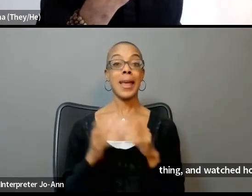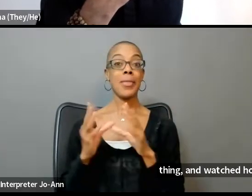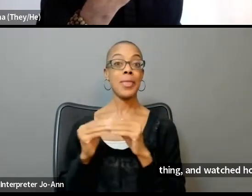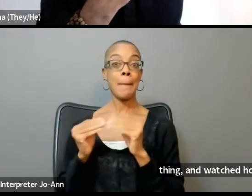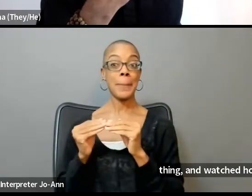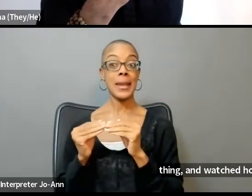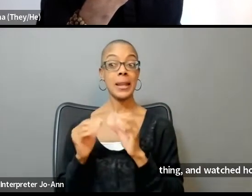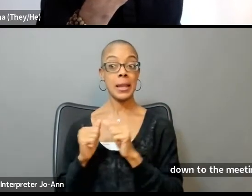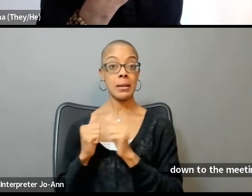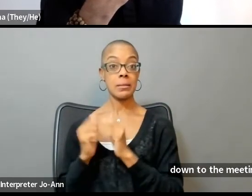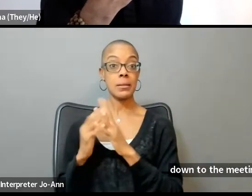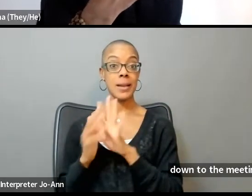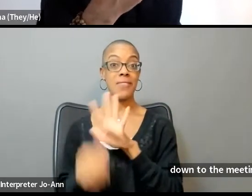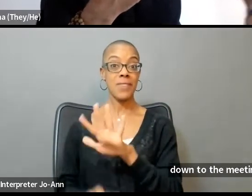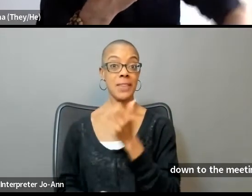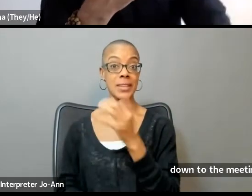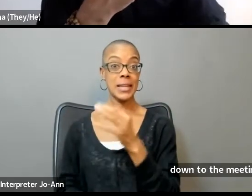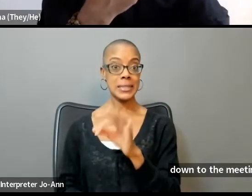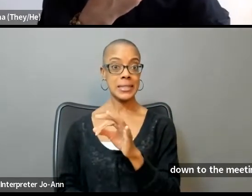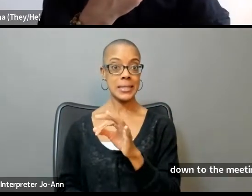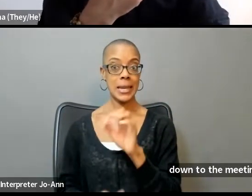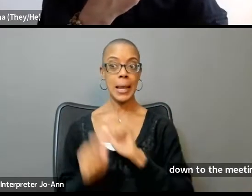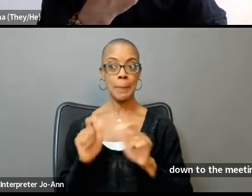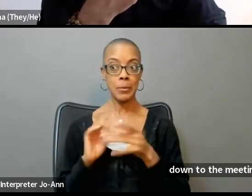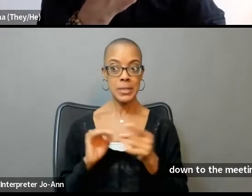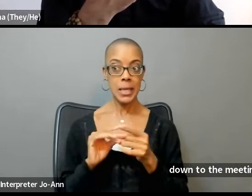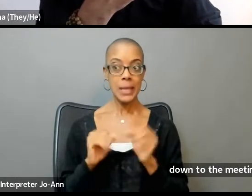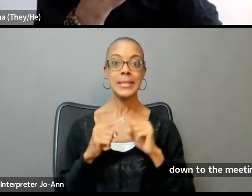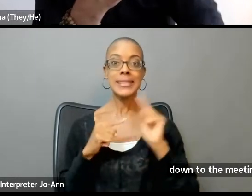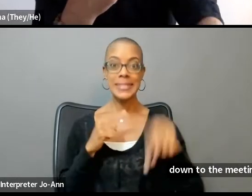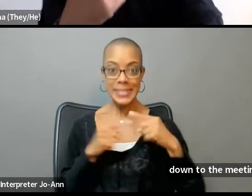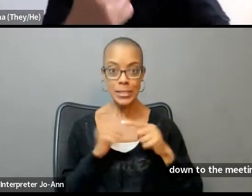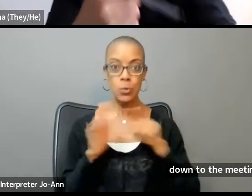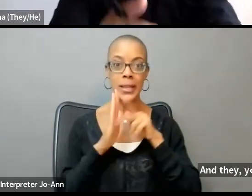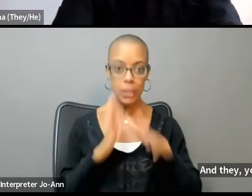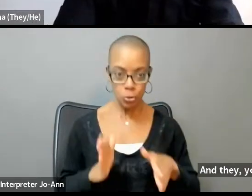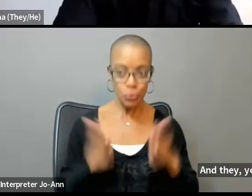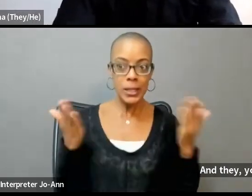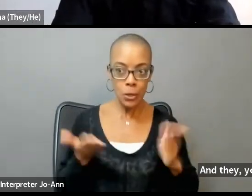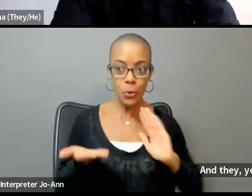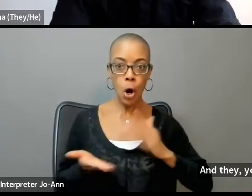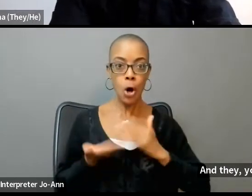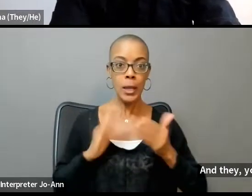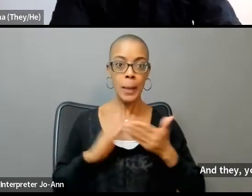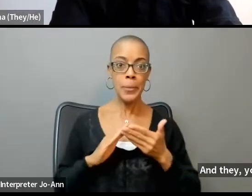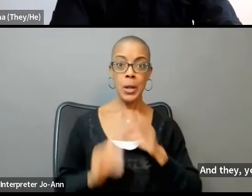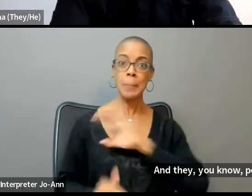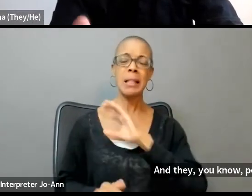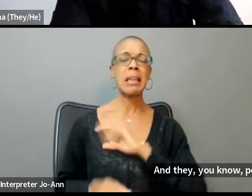they, people were saying, this is a serial killer in our community. And they were like, no,